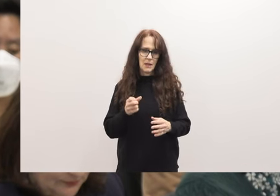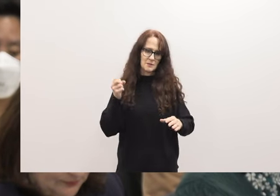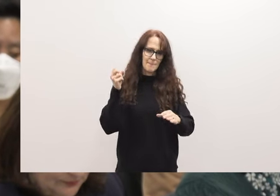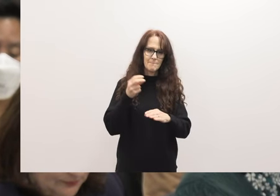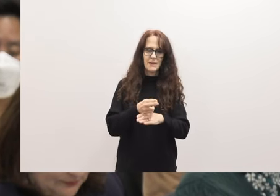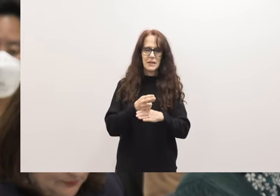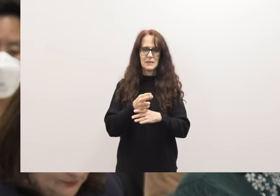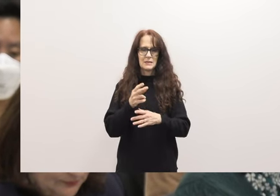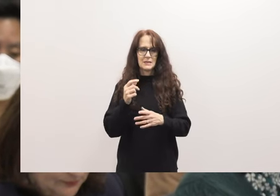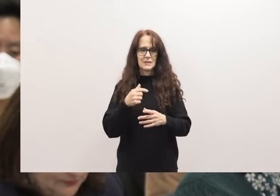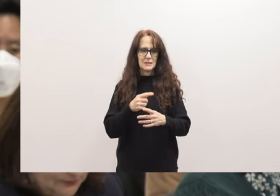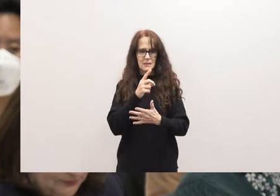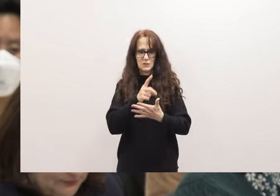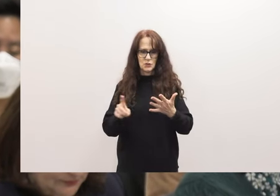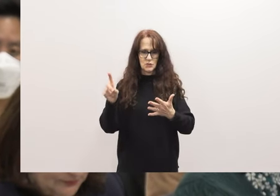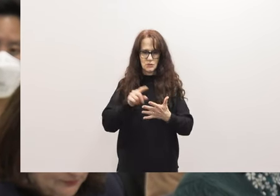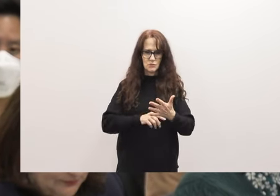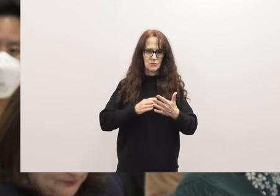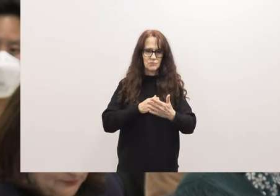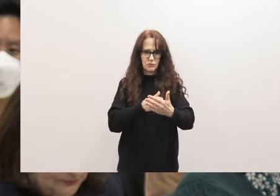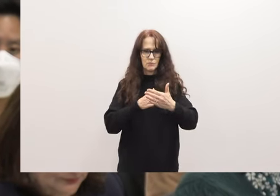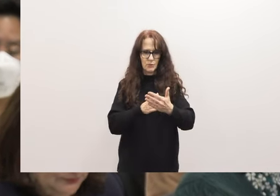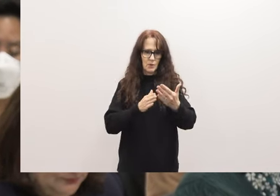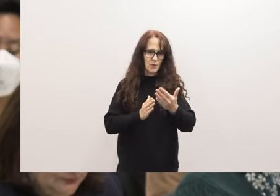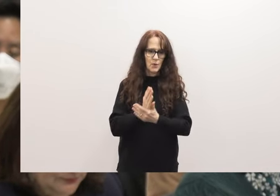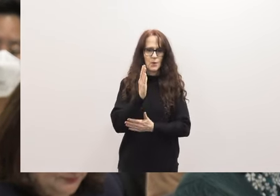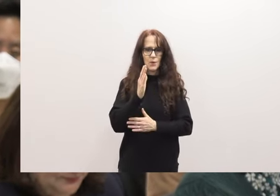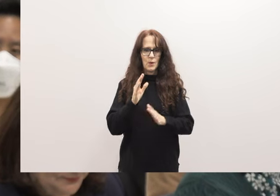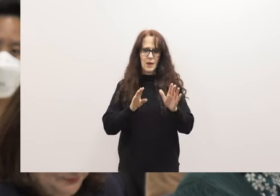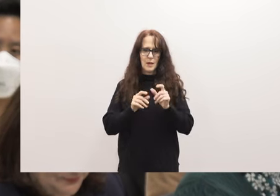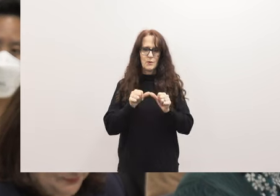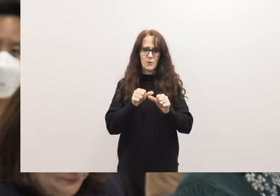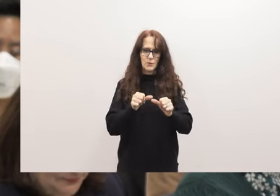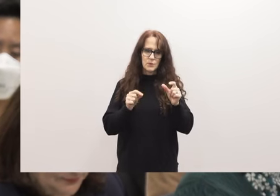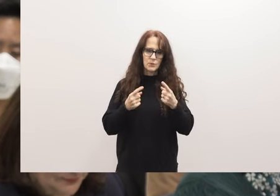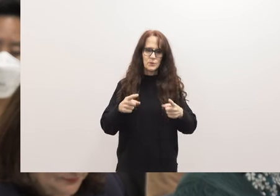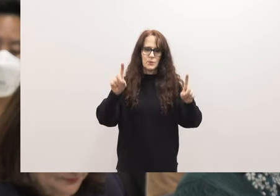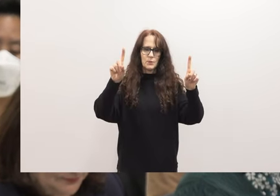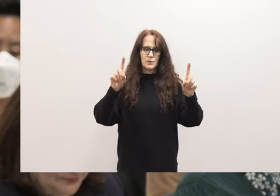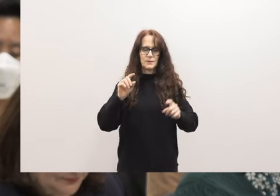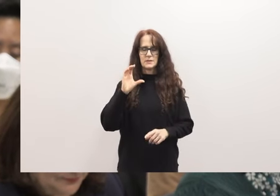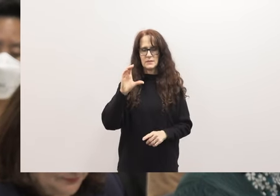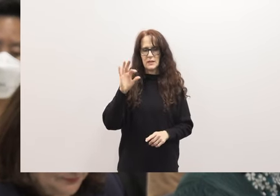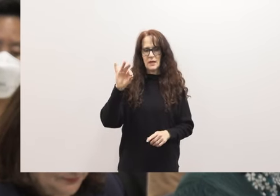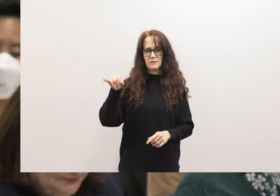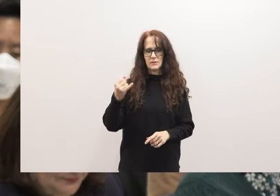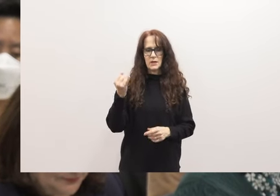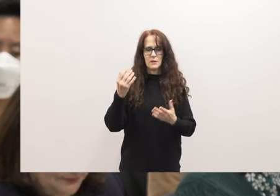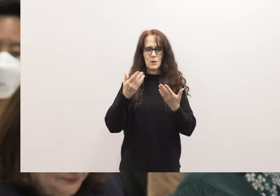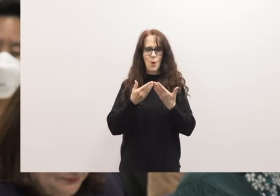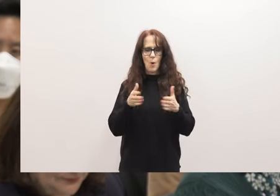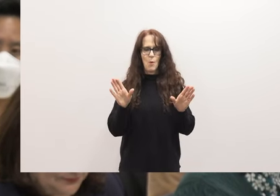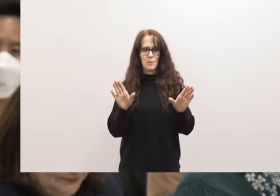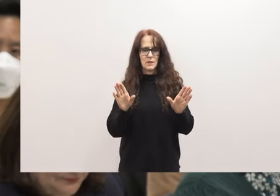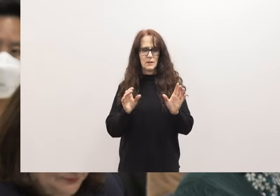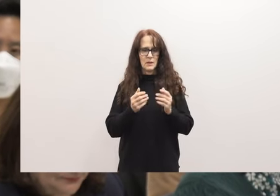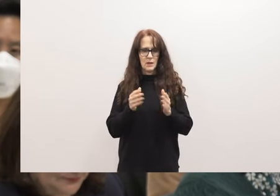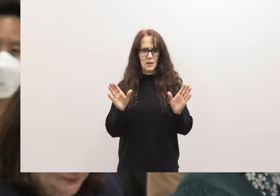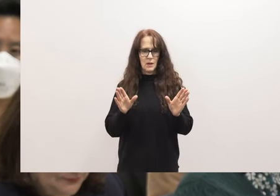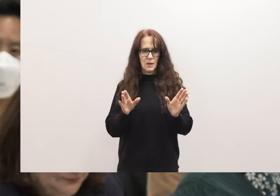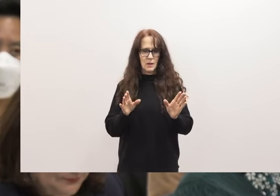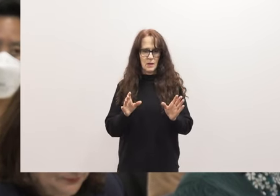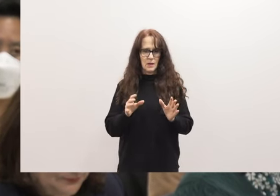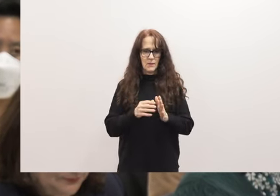multiple times and someone who continues to beat them. CFJ has opened doors to myself and has taken off the lens that